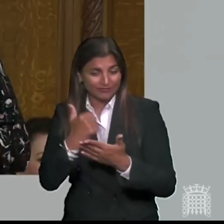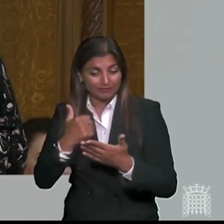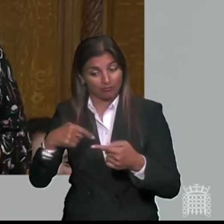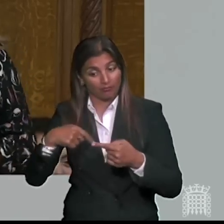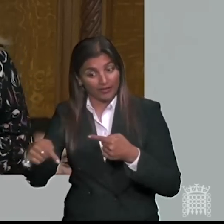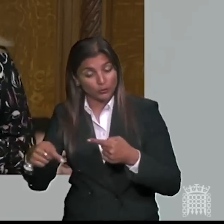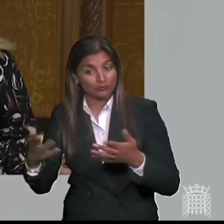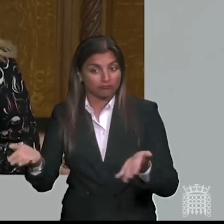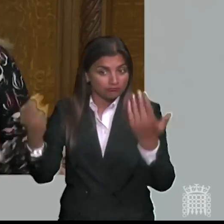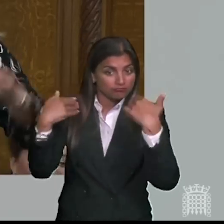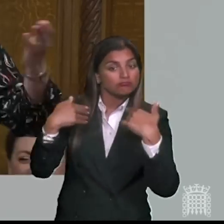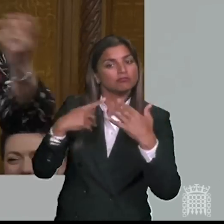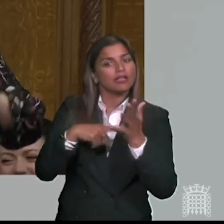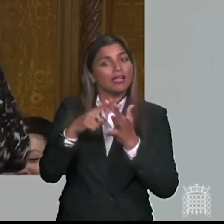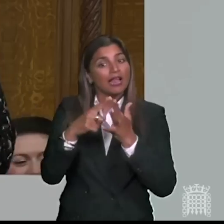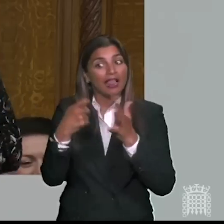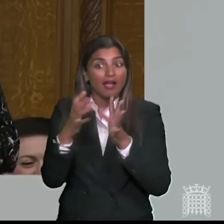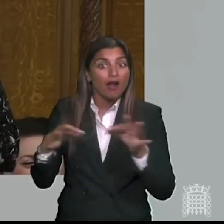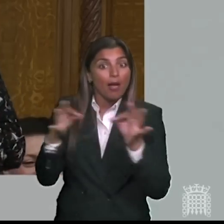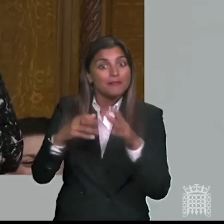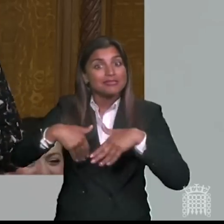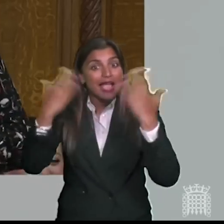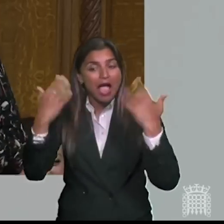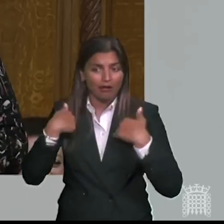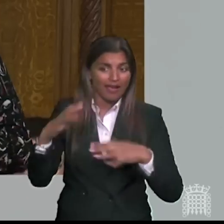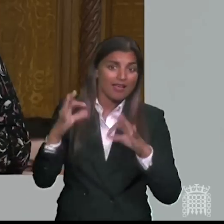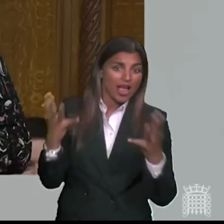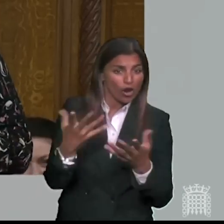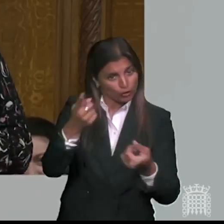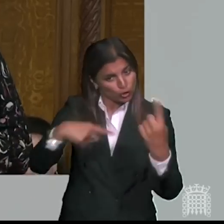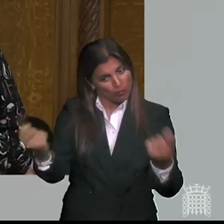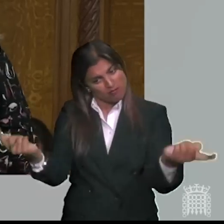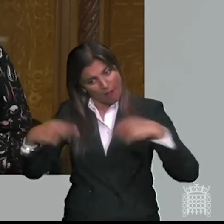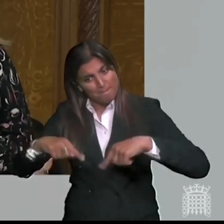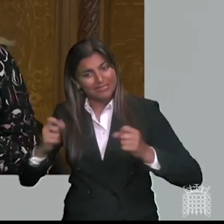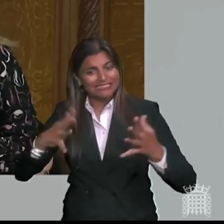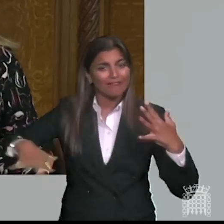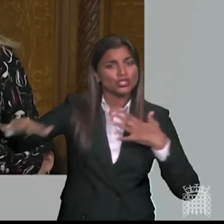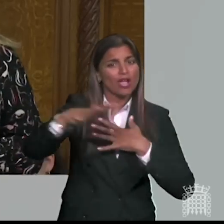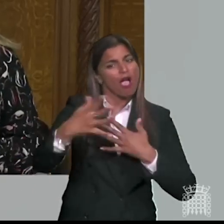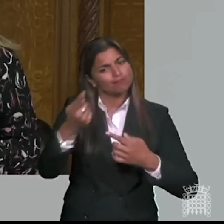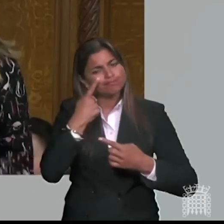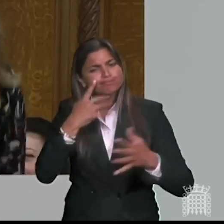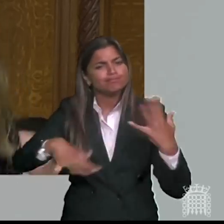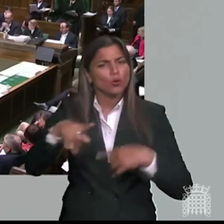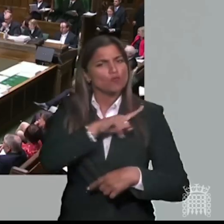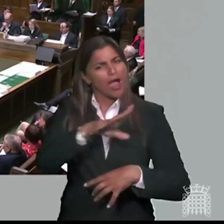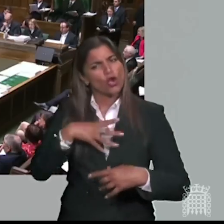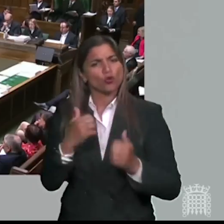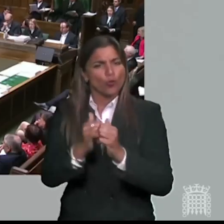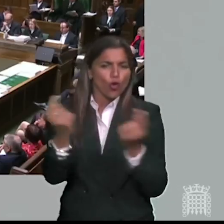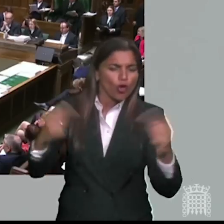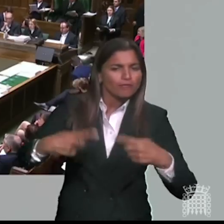Can I invite my right honourable friend and you, Mr. Speaker, to visit the Staffordshire Moorlands constituency to see one of the reasons for yourself?